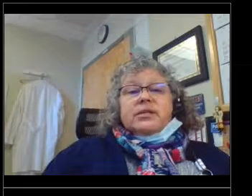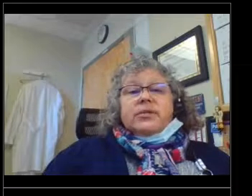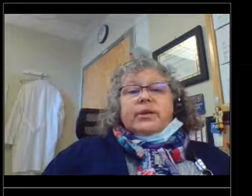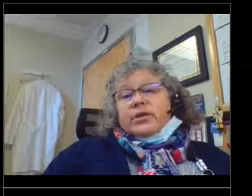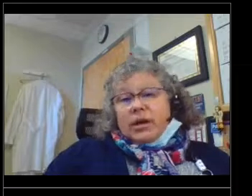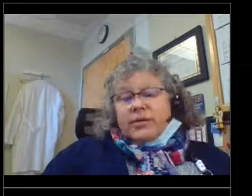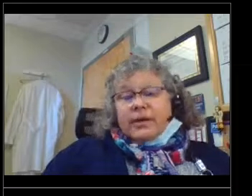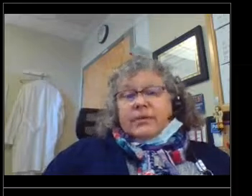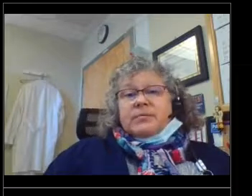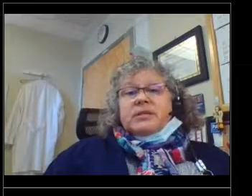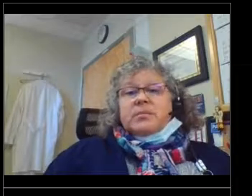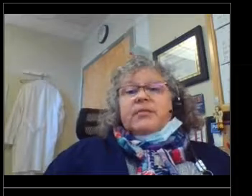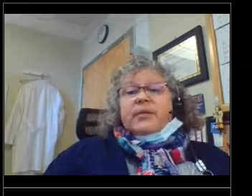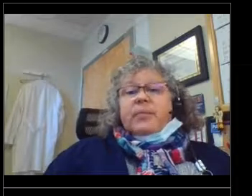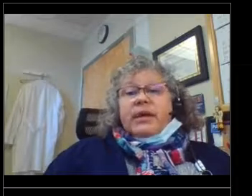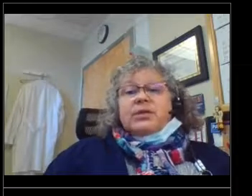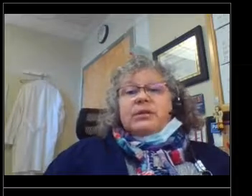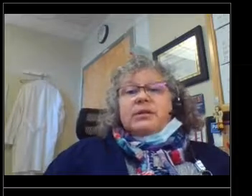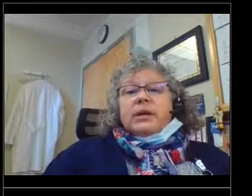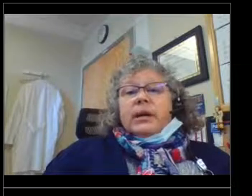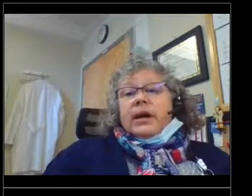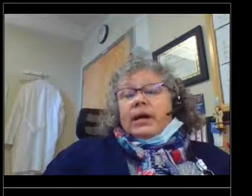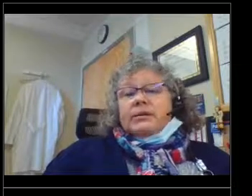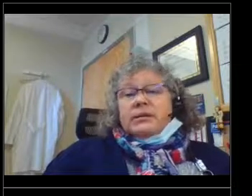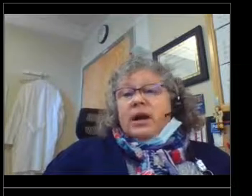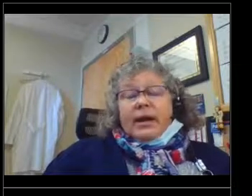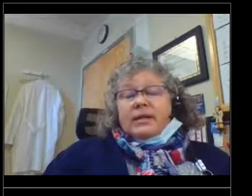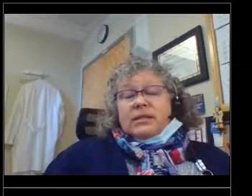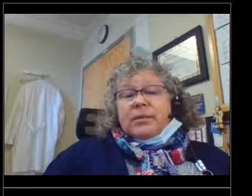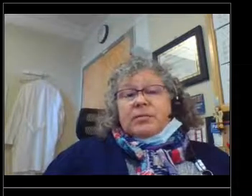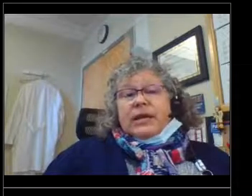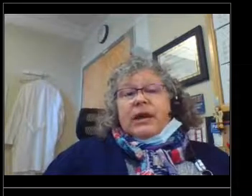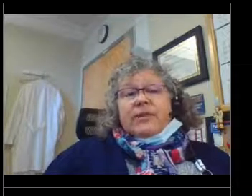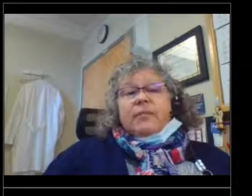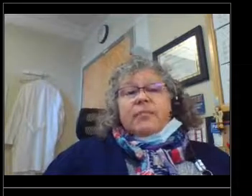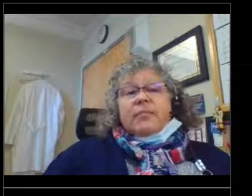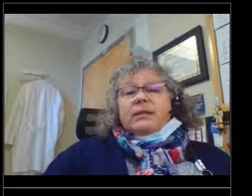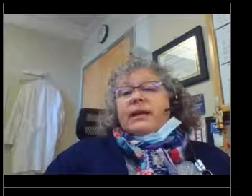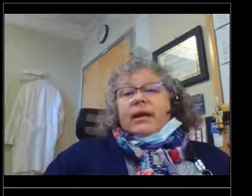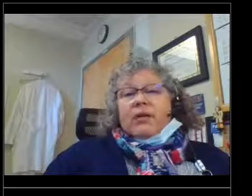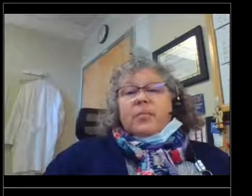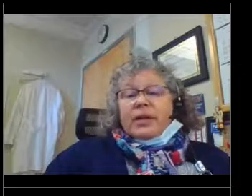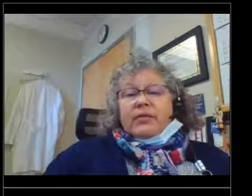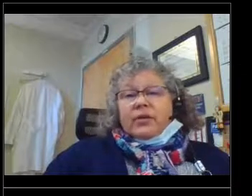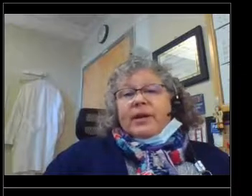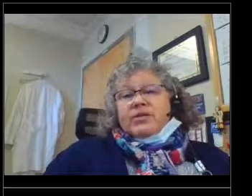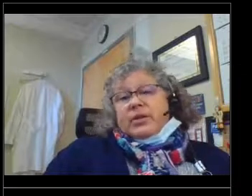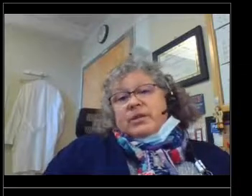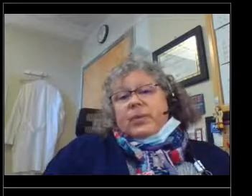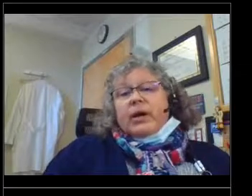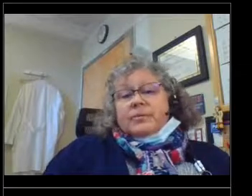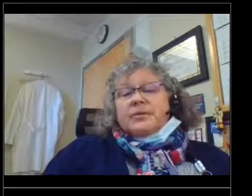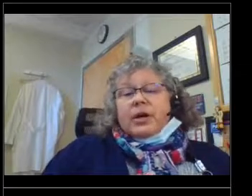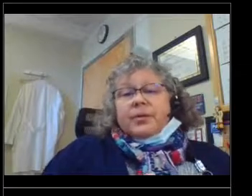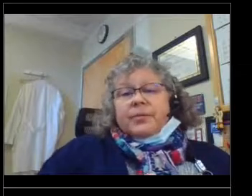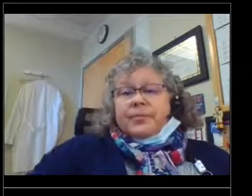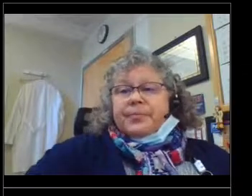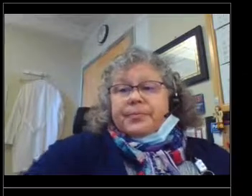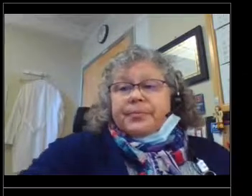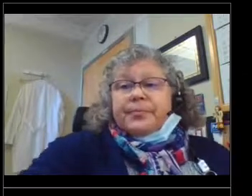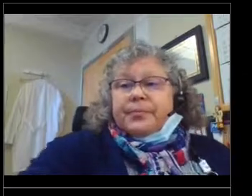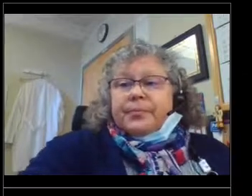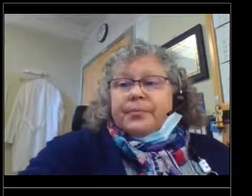ultimately it's you and your doctor that are responsible for that patient. And the doc has to be able to have the ability to take care of a pediatric patient as well.